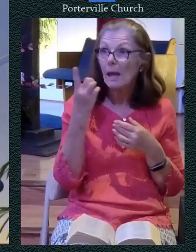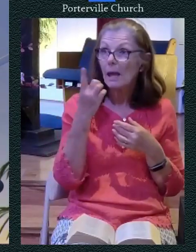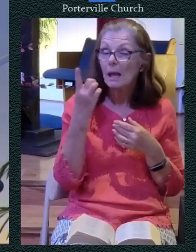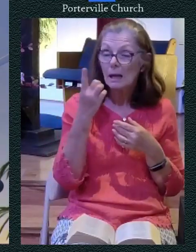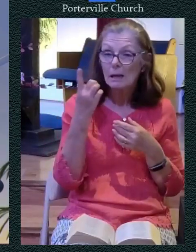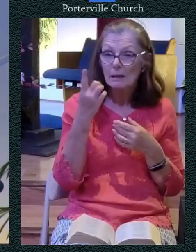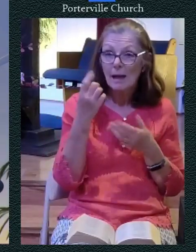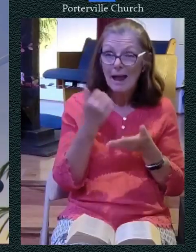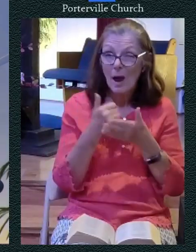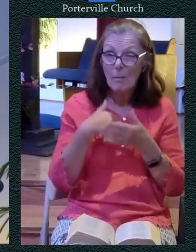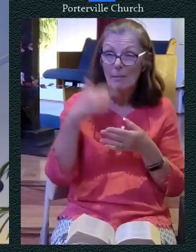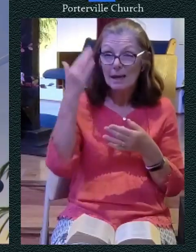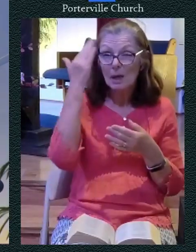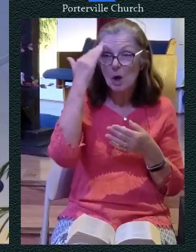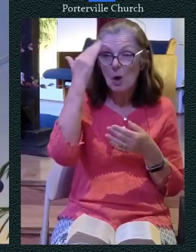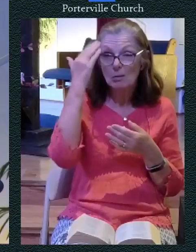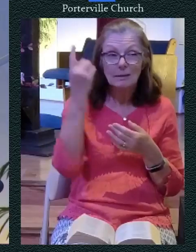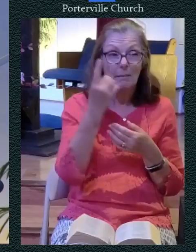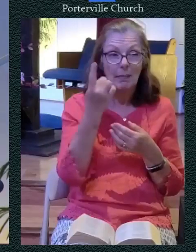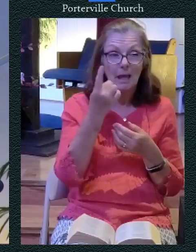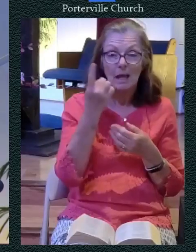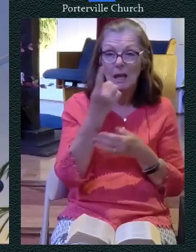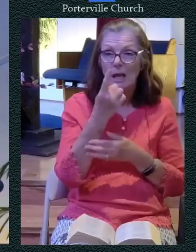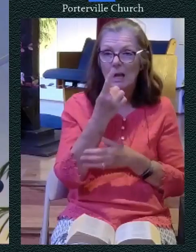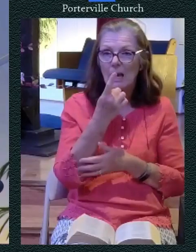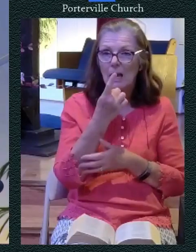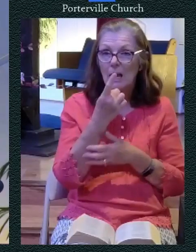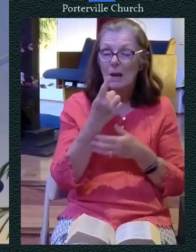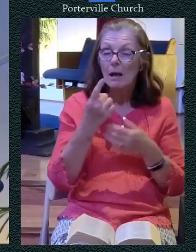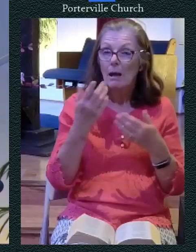to know my end.